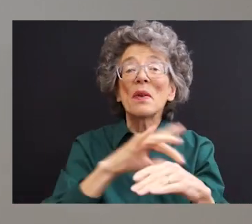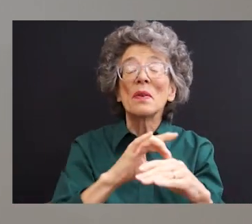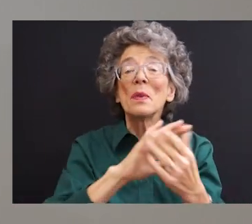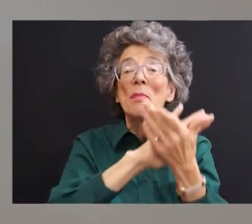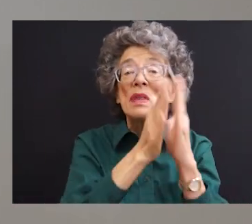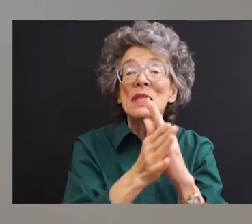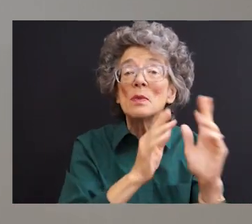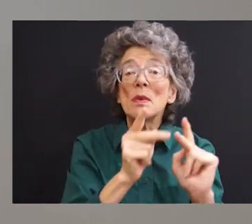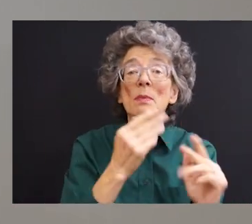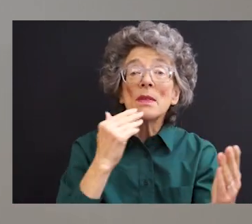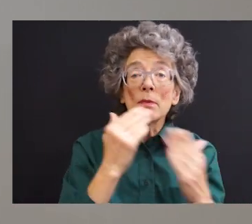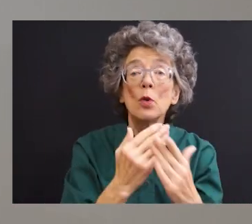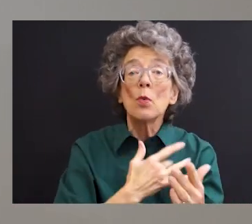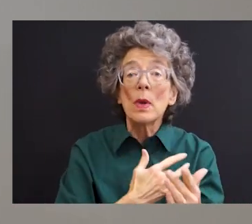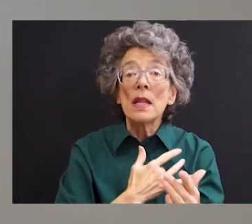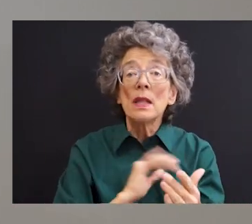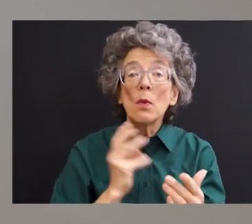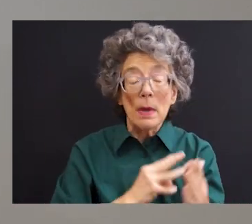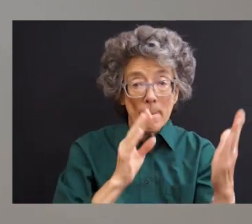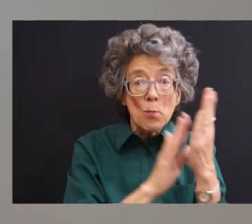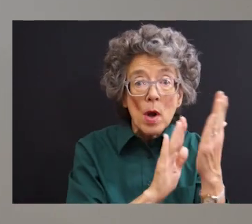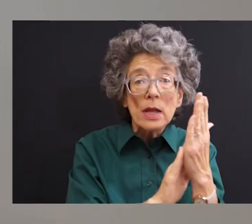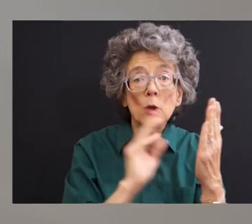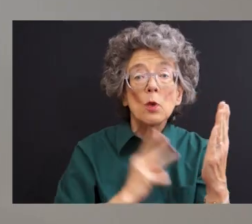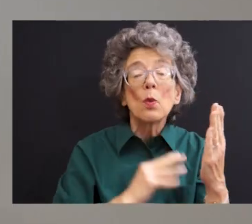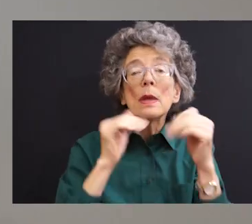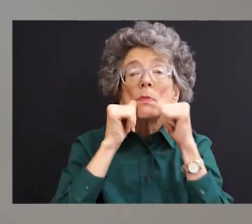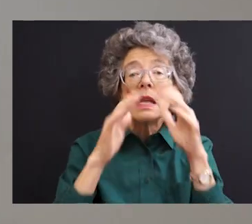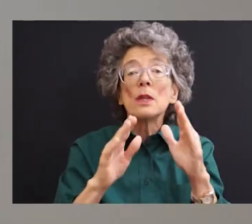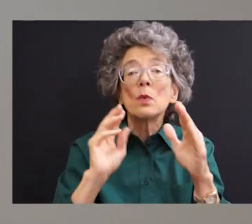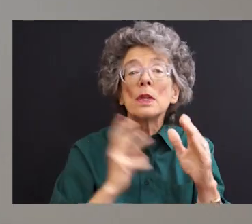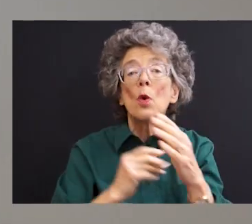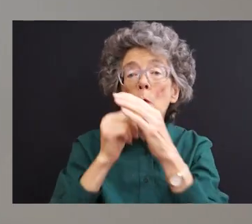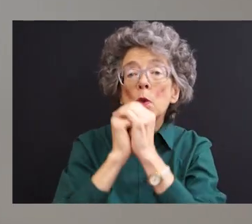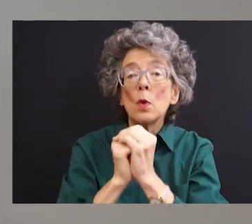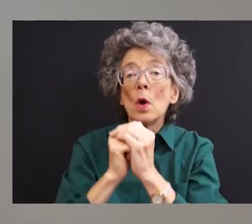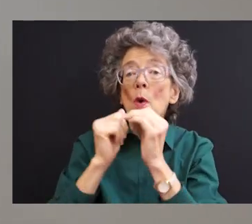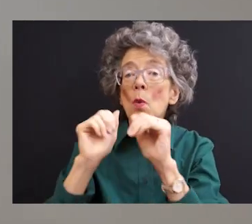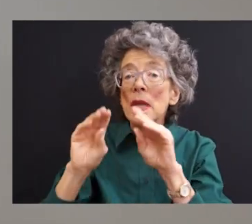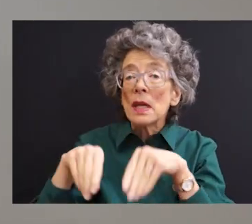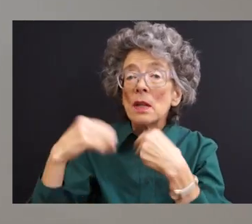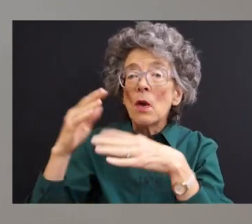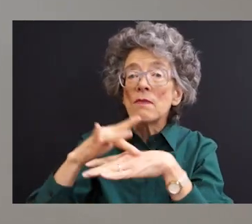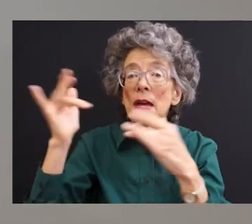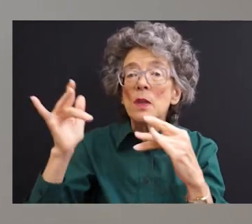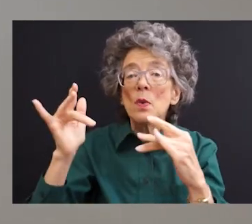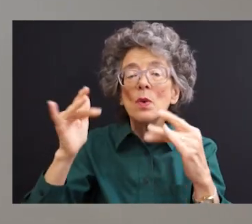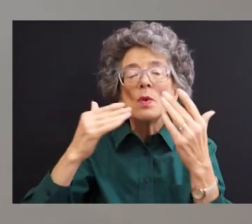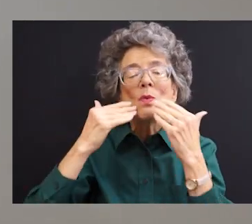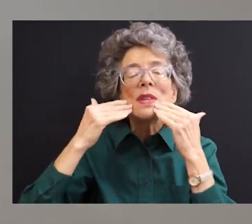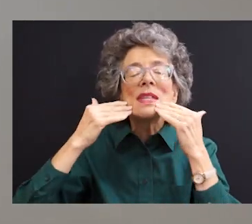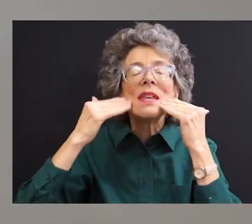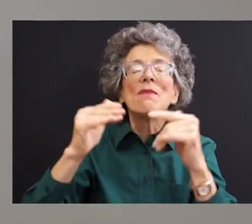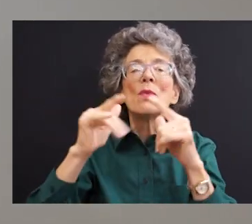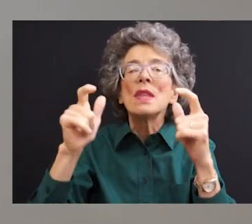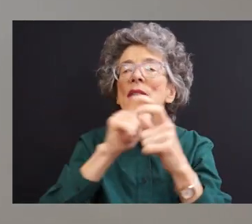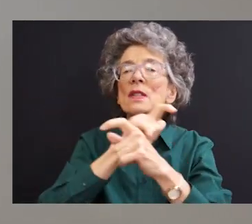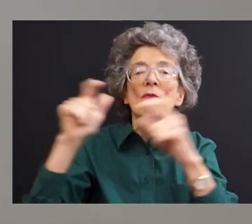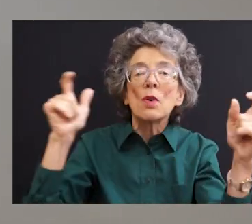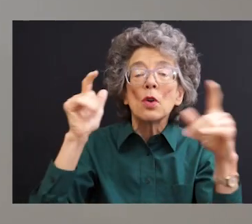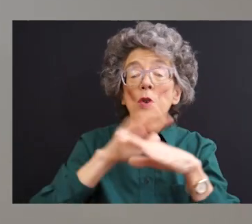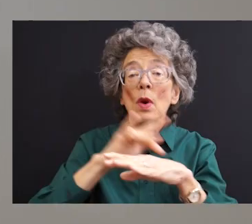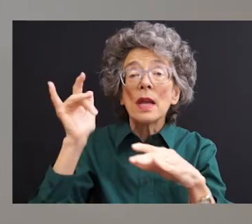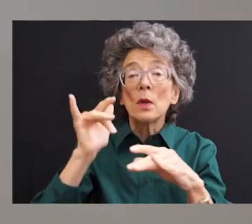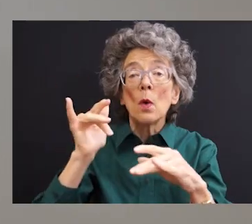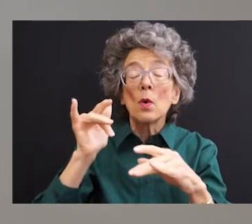of goodwill. We praise you, we bless you, we adore you, we glorify you. We give you thanks for your